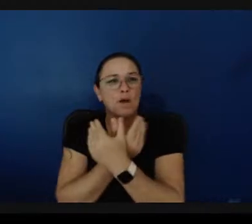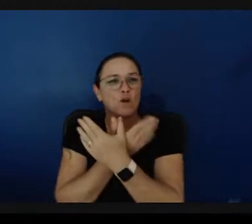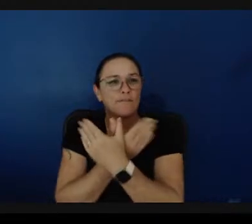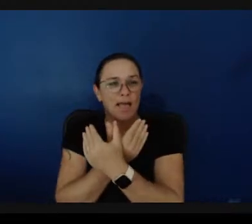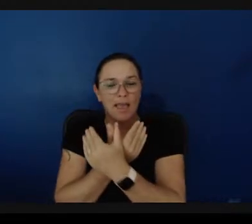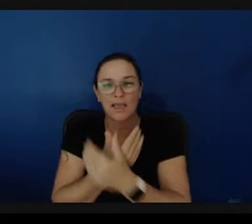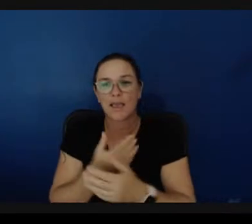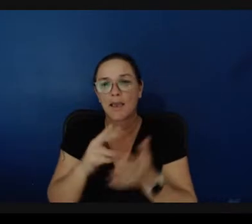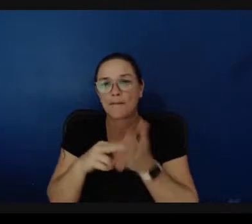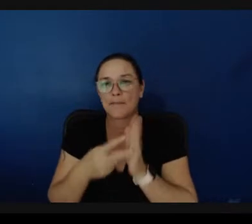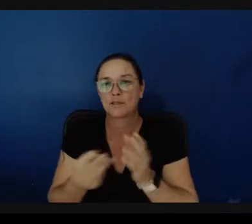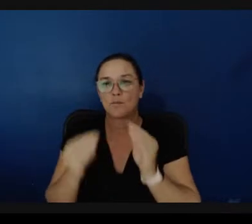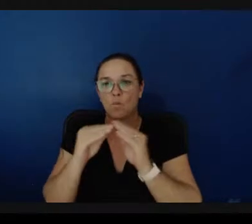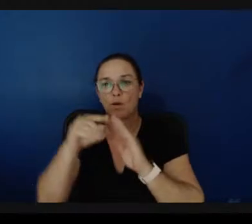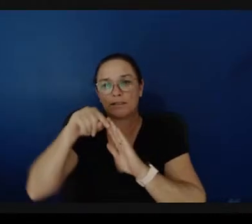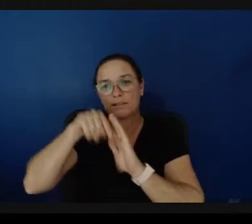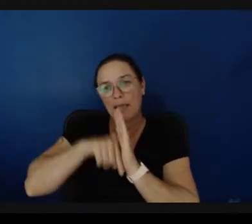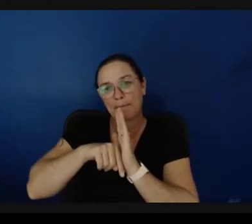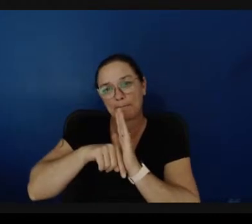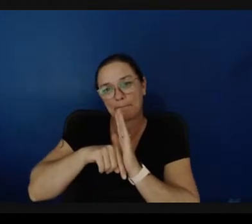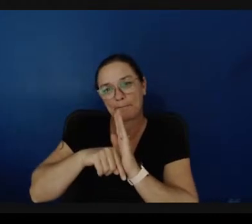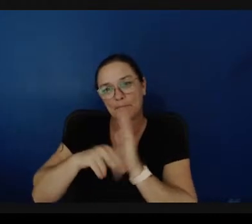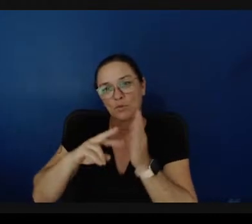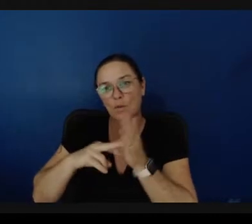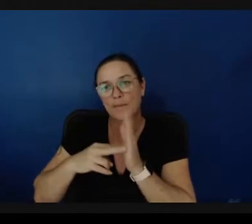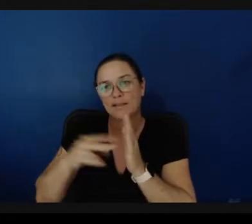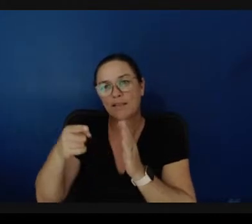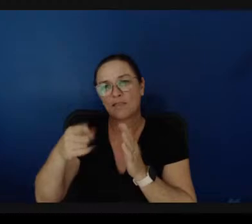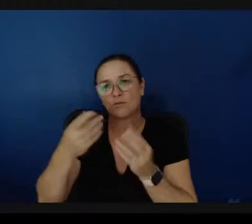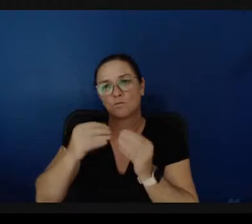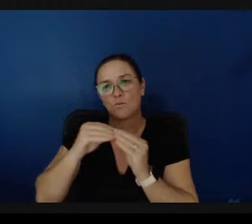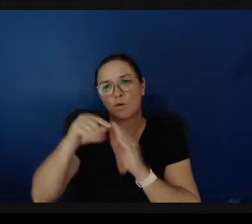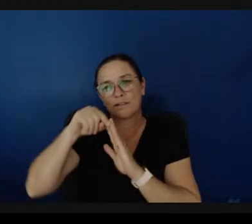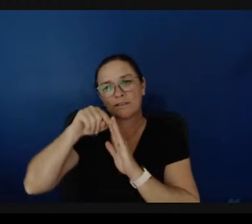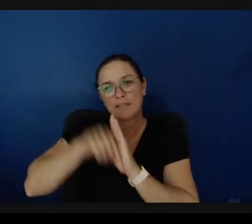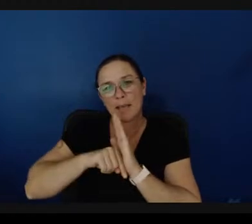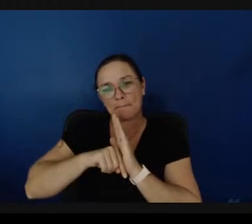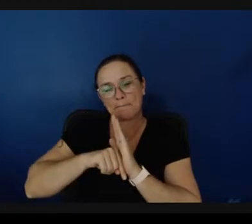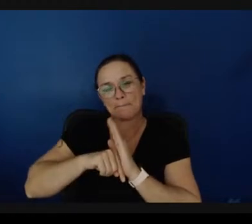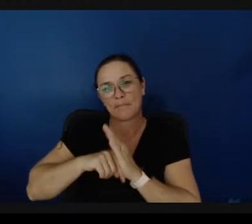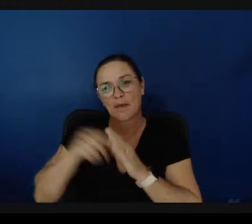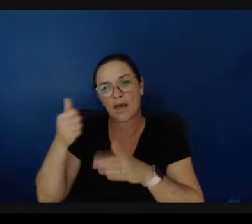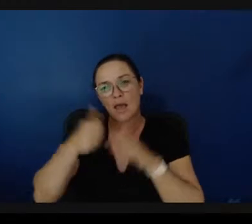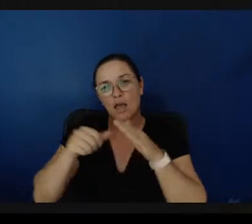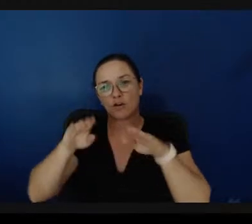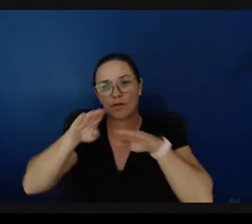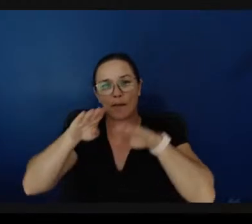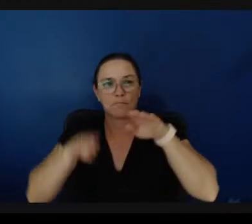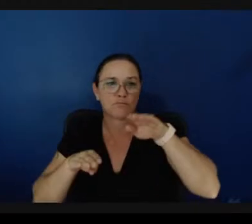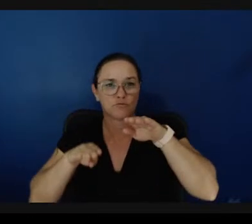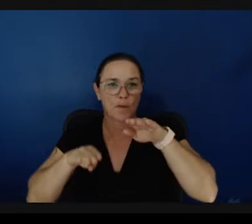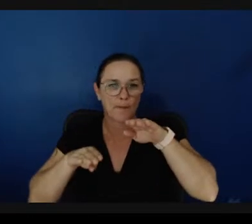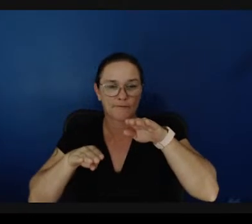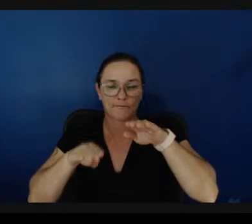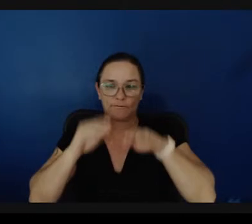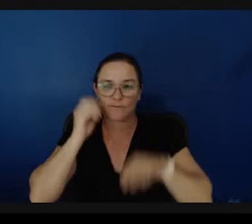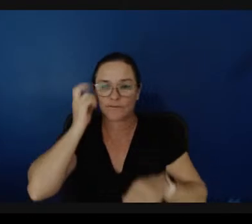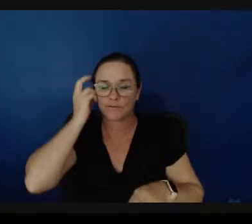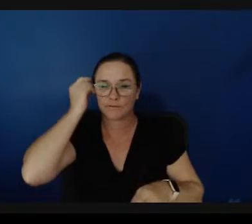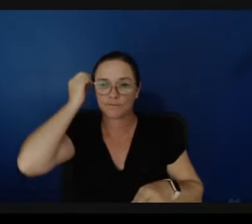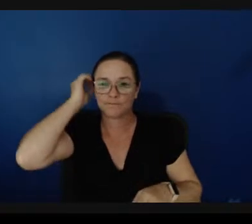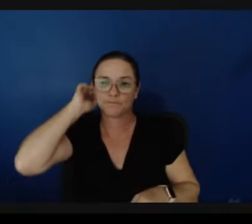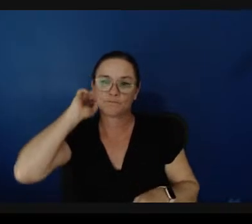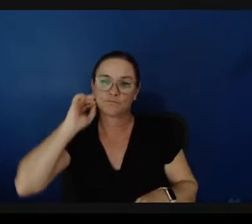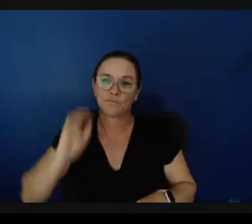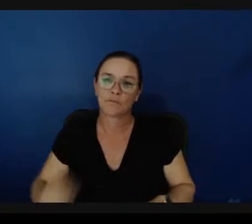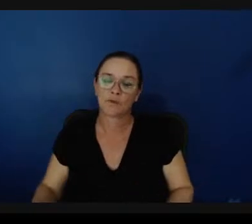So it's interesting that we have this deeper source here underneath the downdrop block, right? And